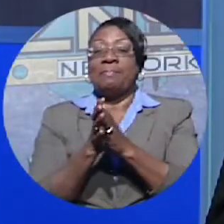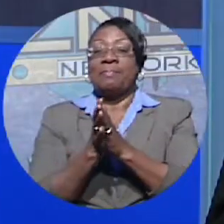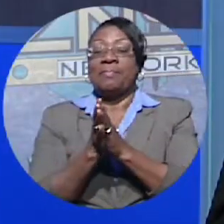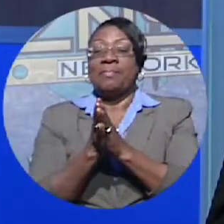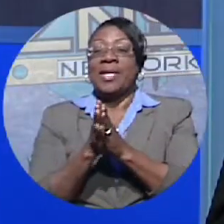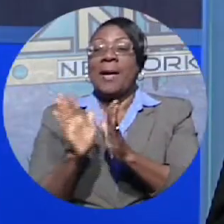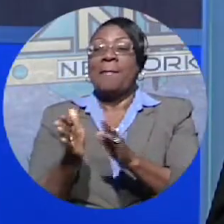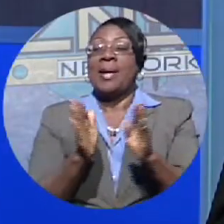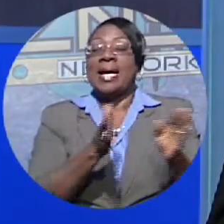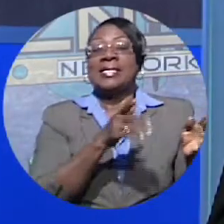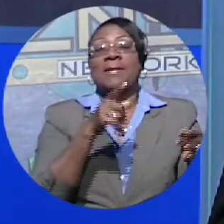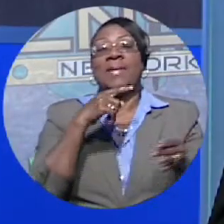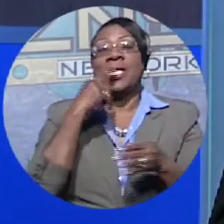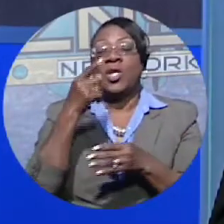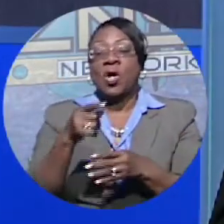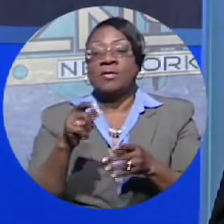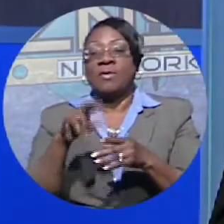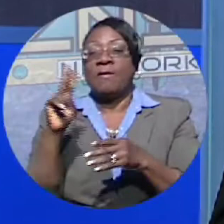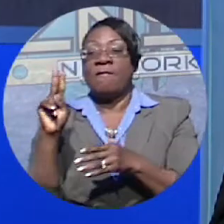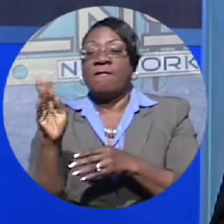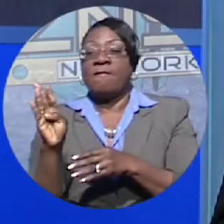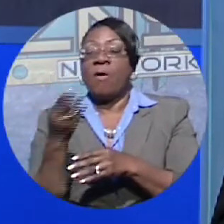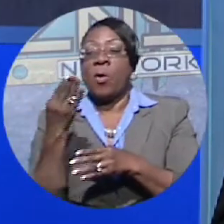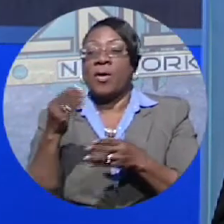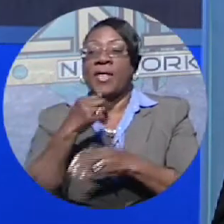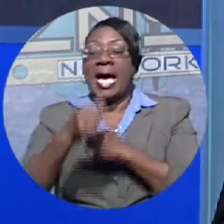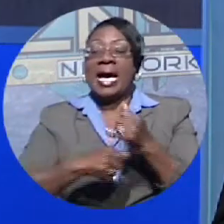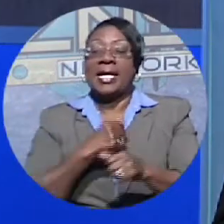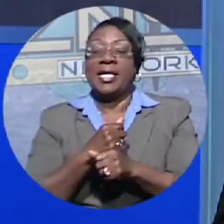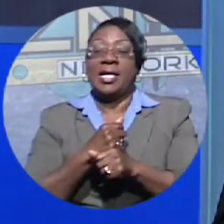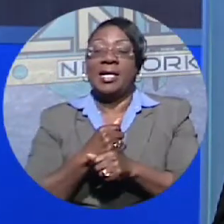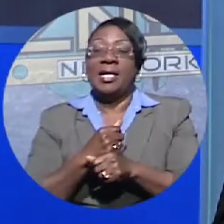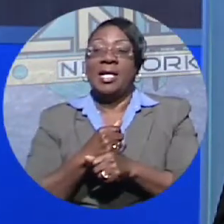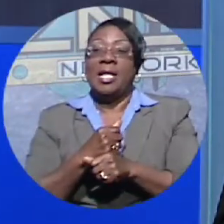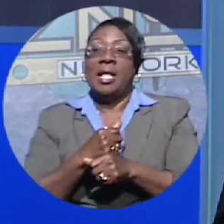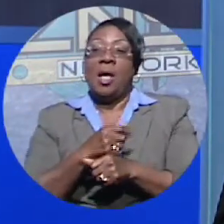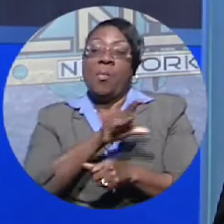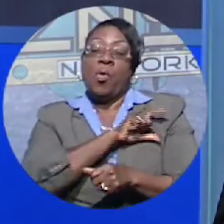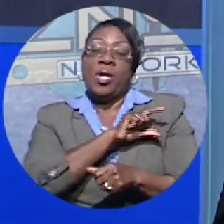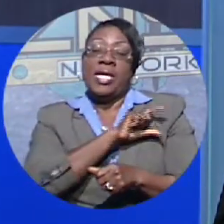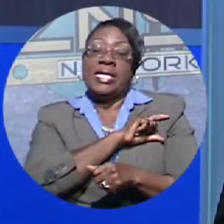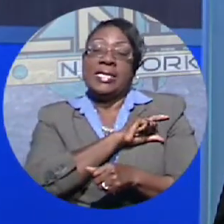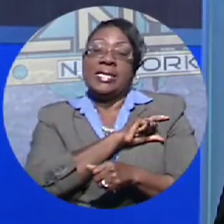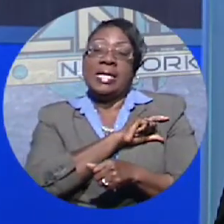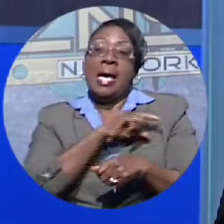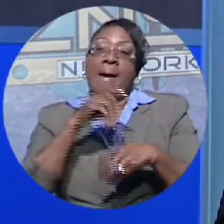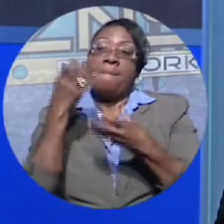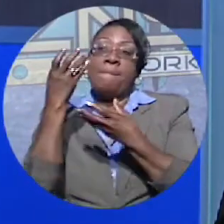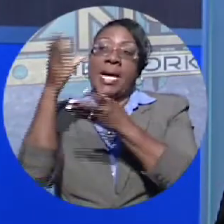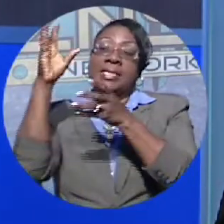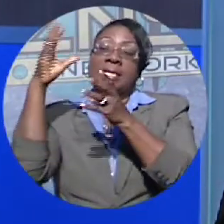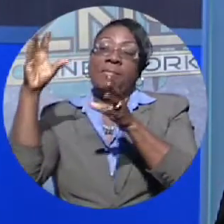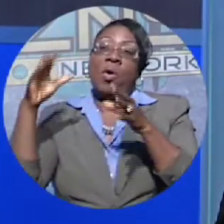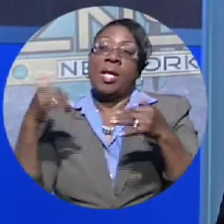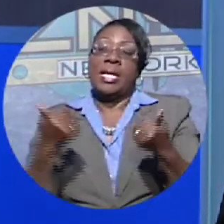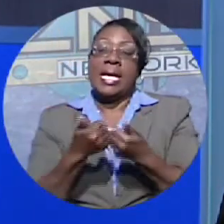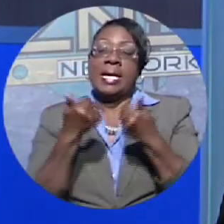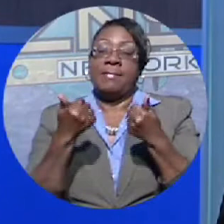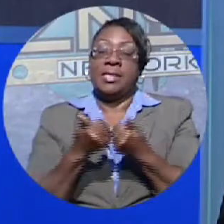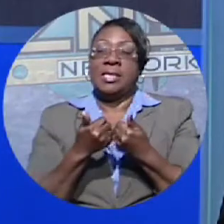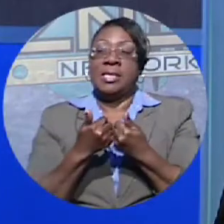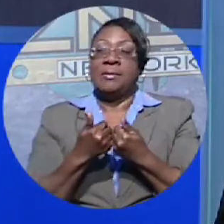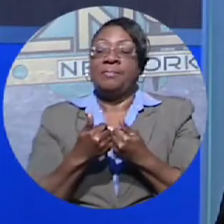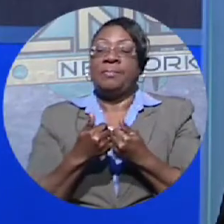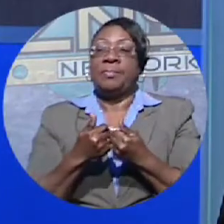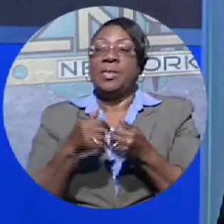Well, plans have been announced for the 4th annual Caribbean Law Enforcement Basketball Championships. 7 visiting teams are expected to compete against the Royal Bahamas